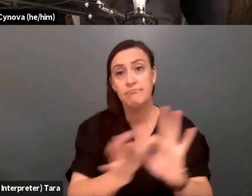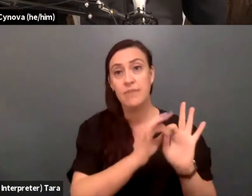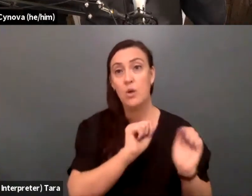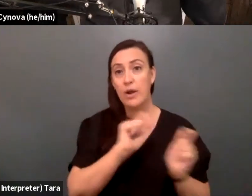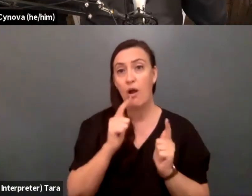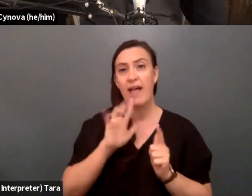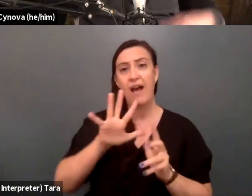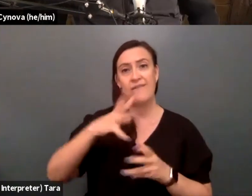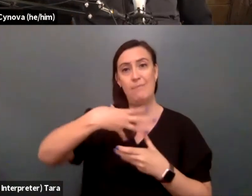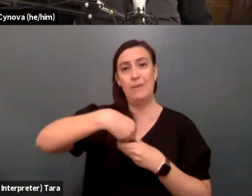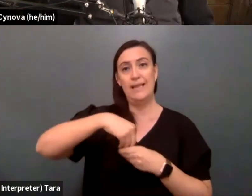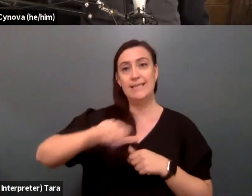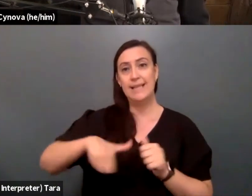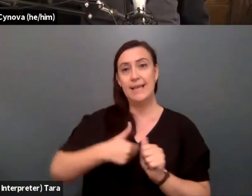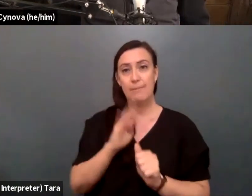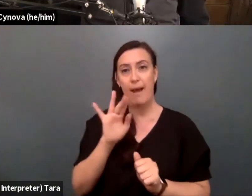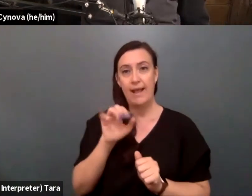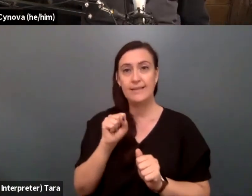implicit biases,